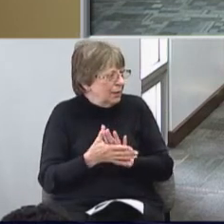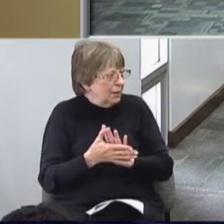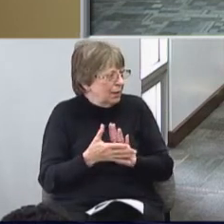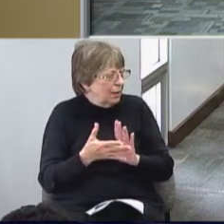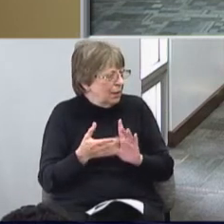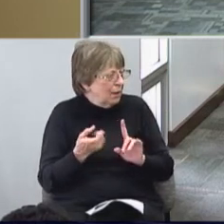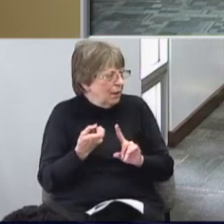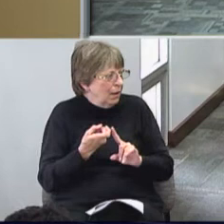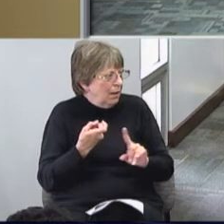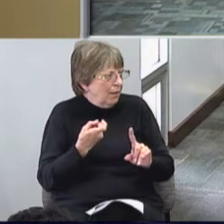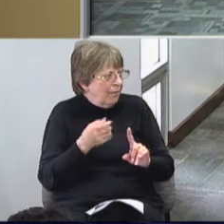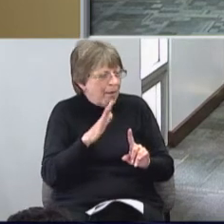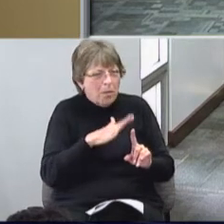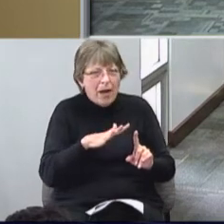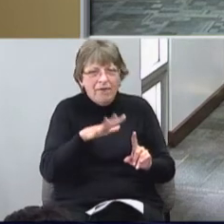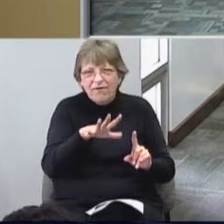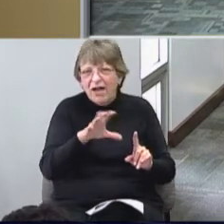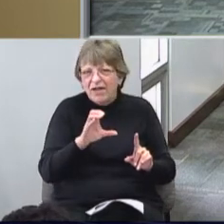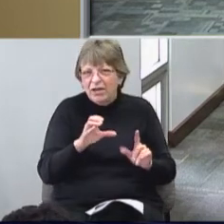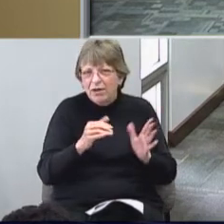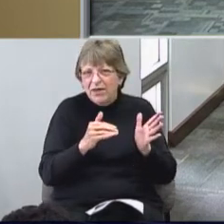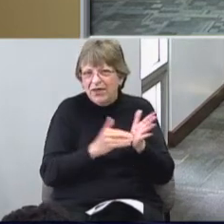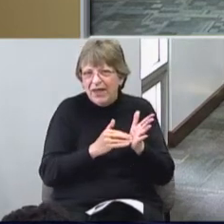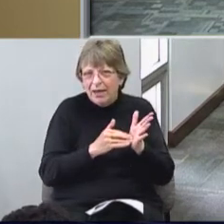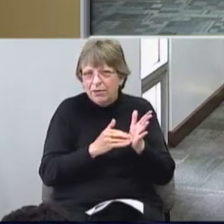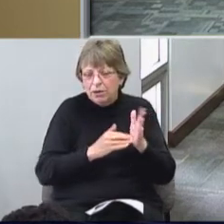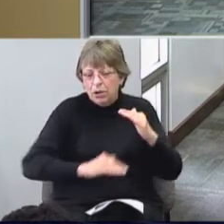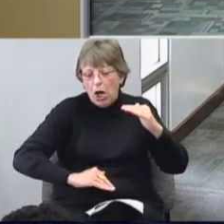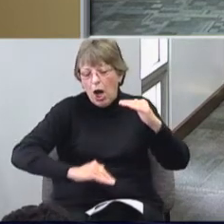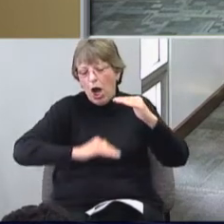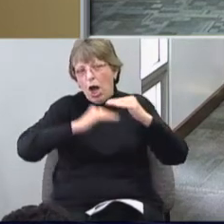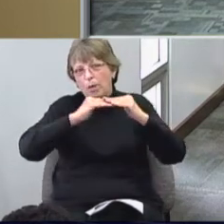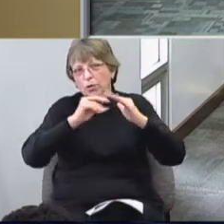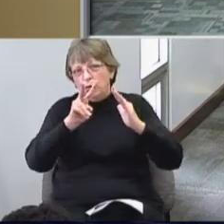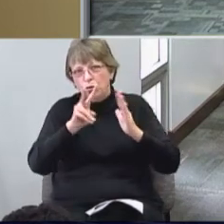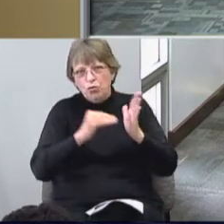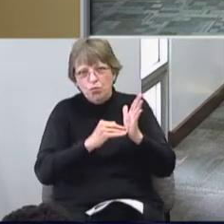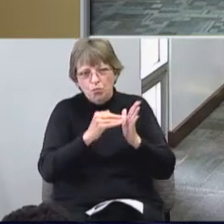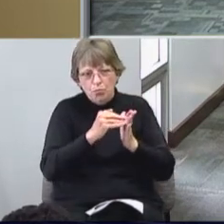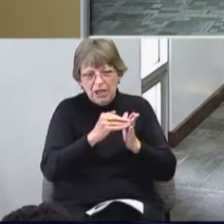from the range of $500,000 up to $2 million. For example, the